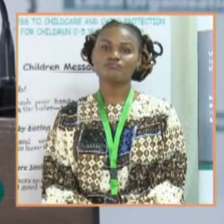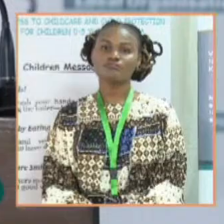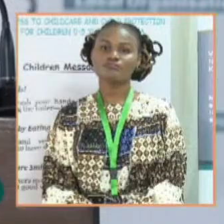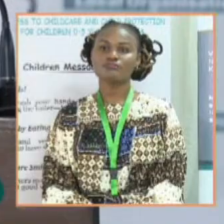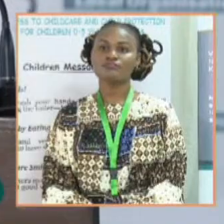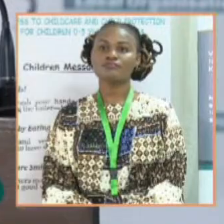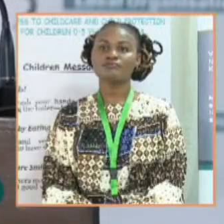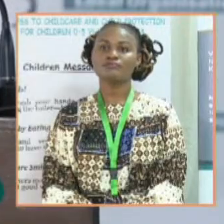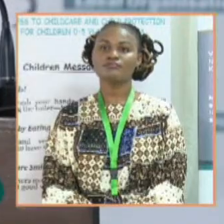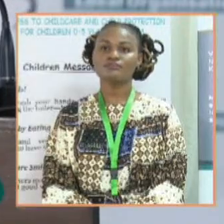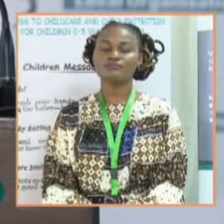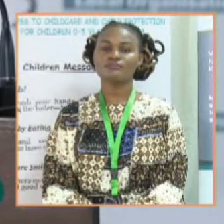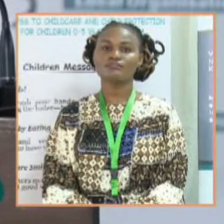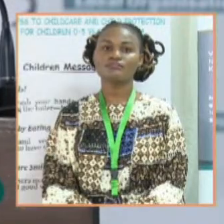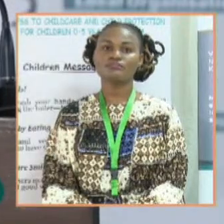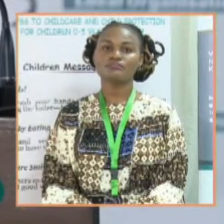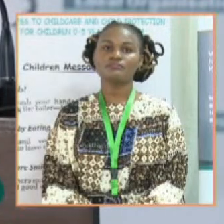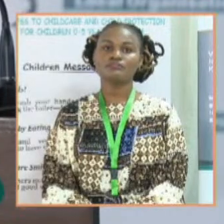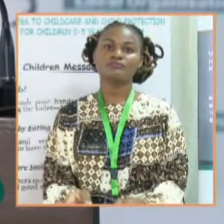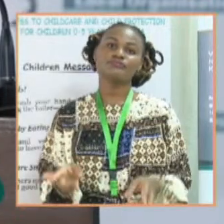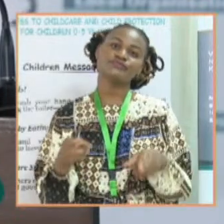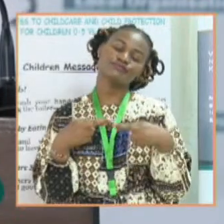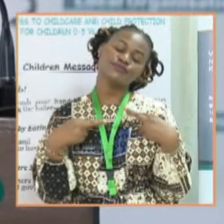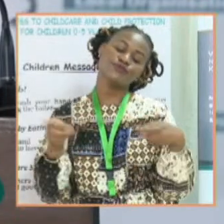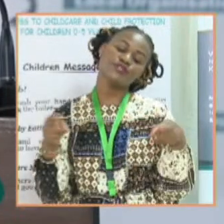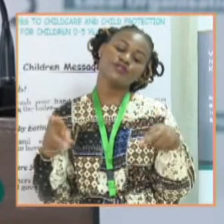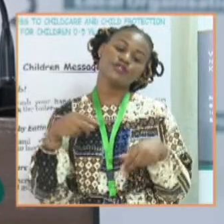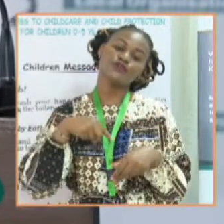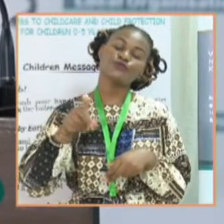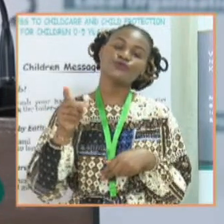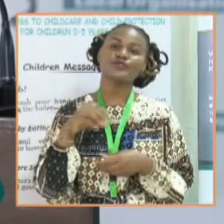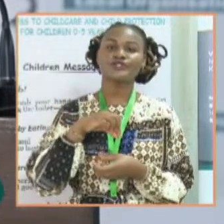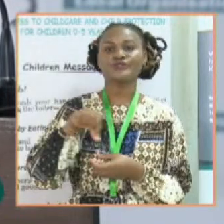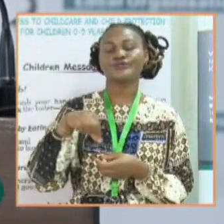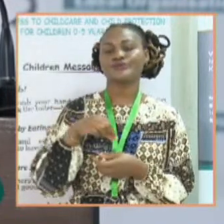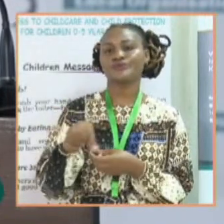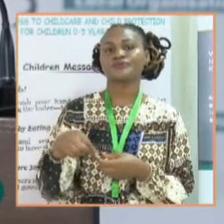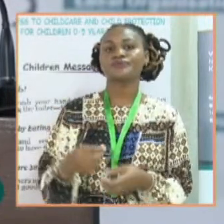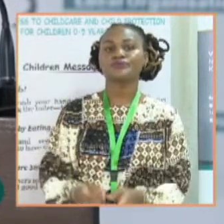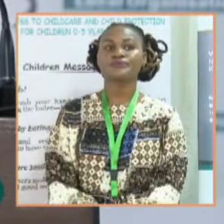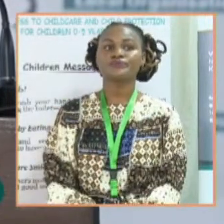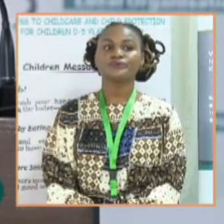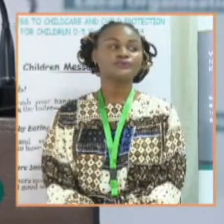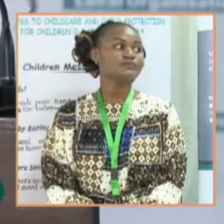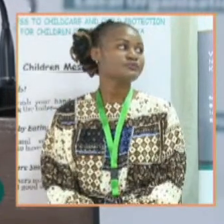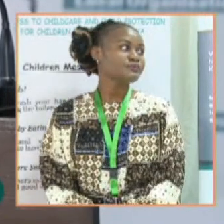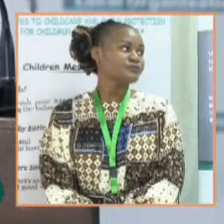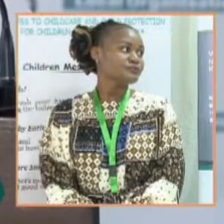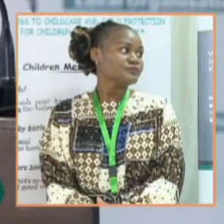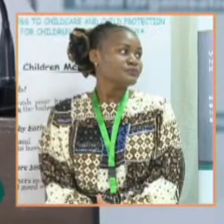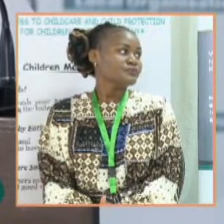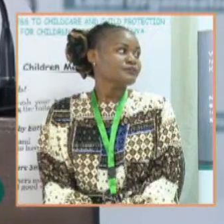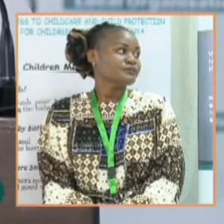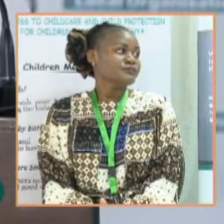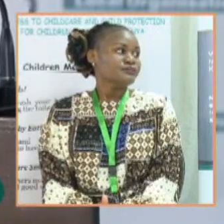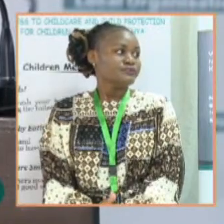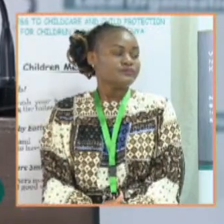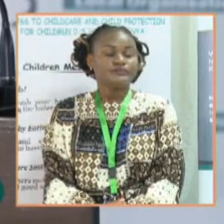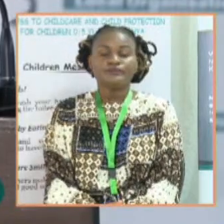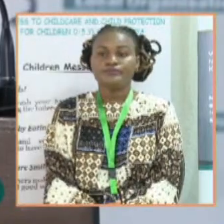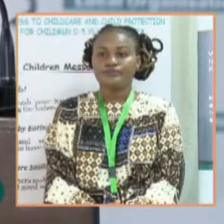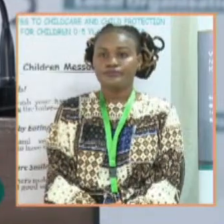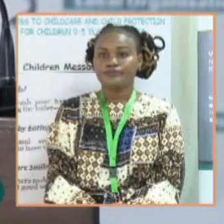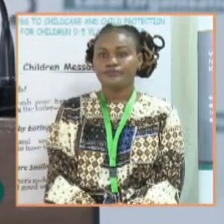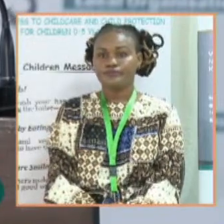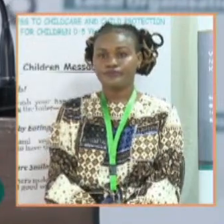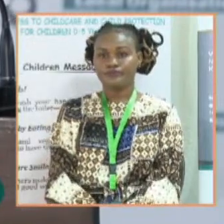ready for a small 20-minute tea break. And the team help us be able to support our session chairs. Ndio watu